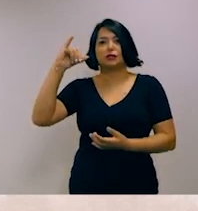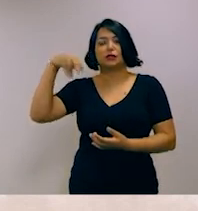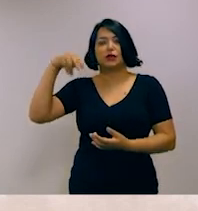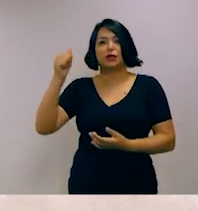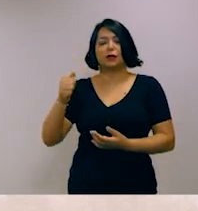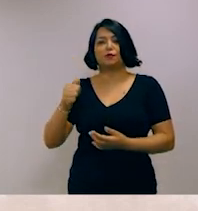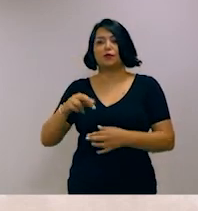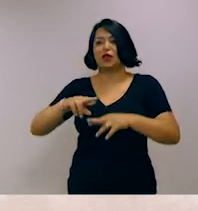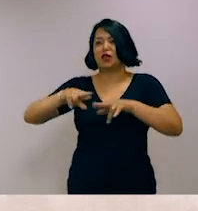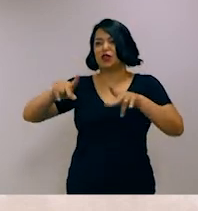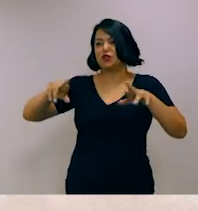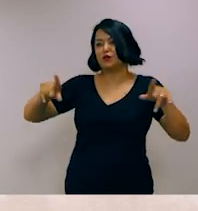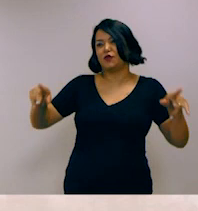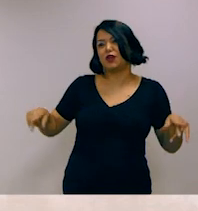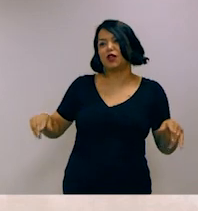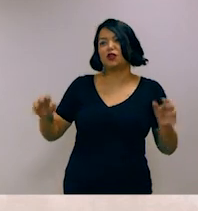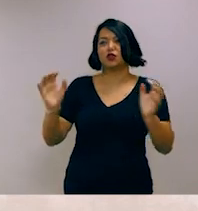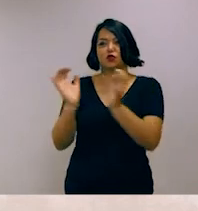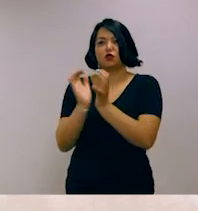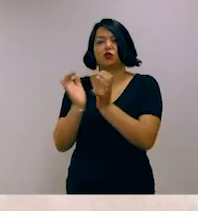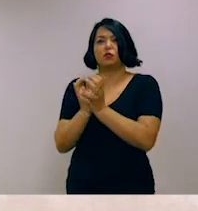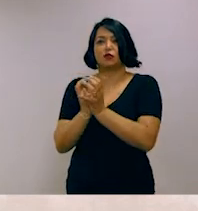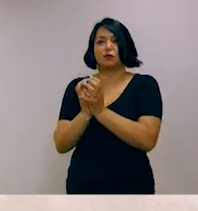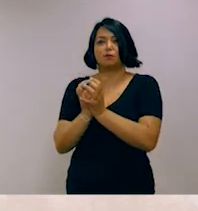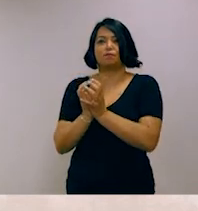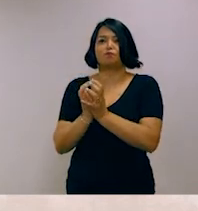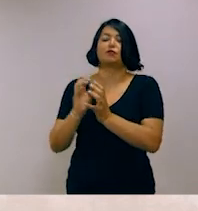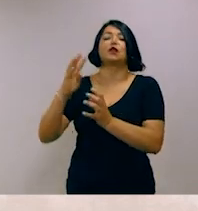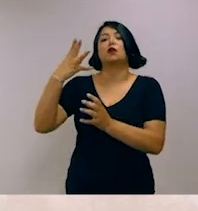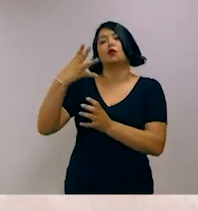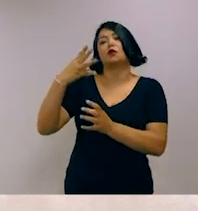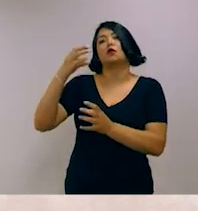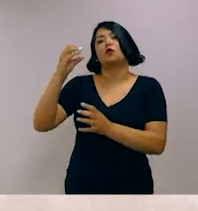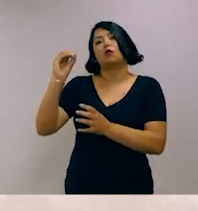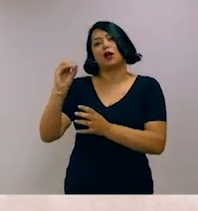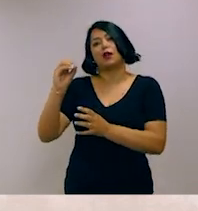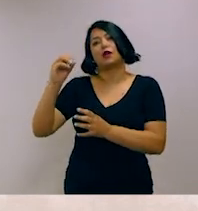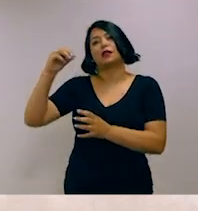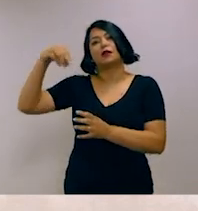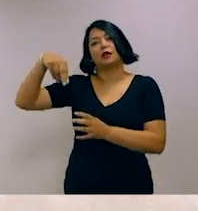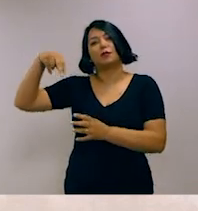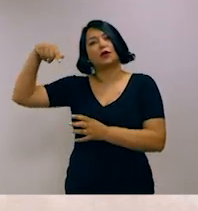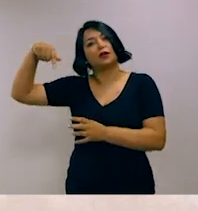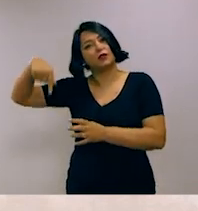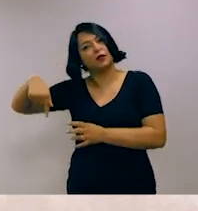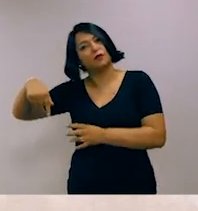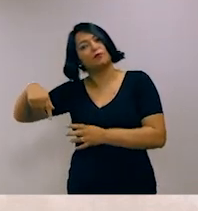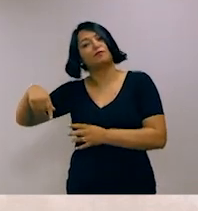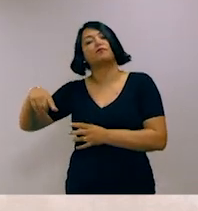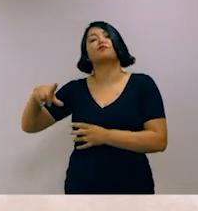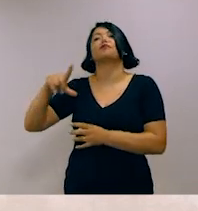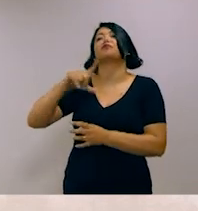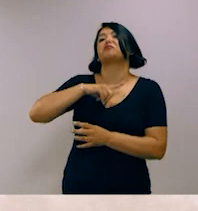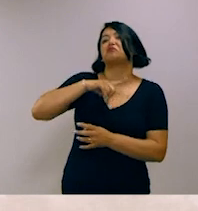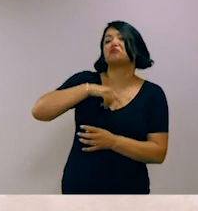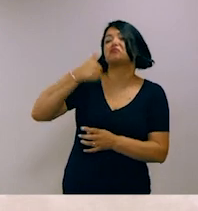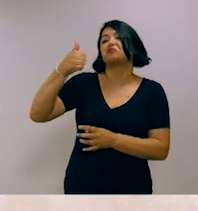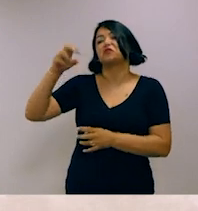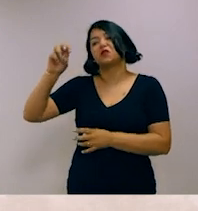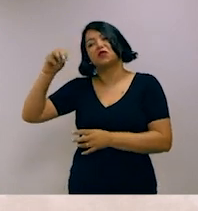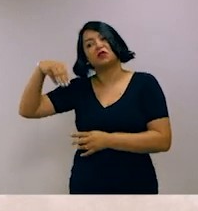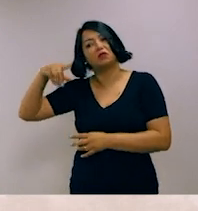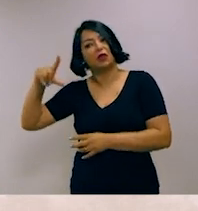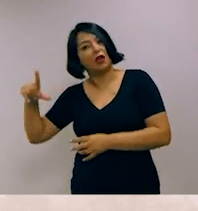many different specifications, and we were able to do this. What is the 500 milligrams? We have the